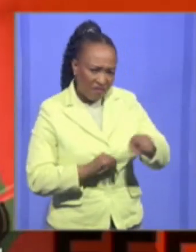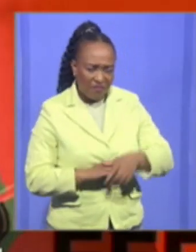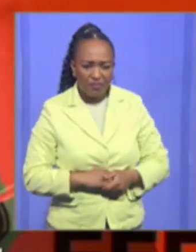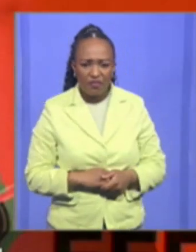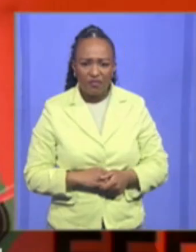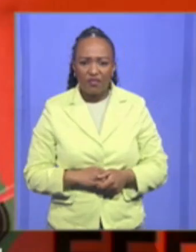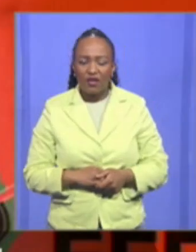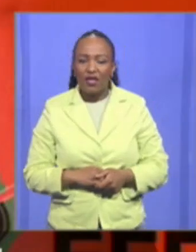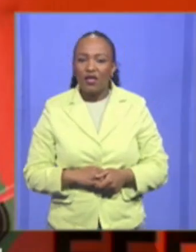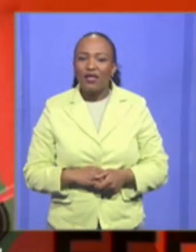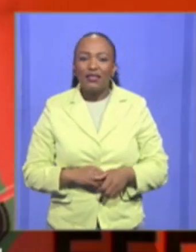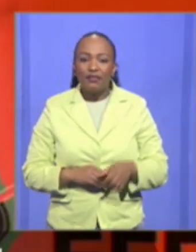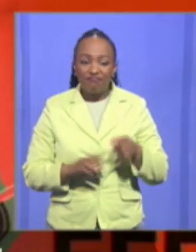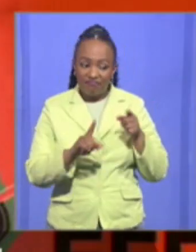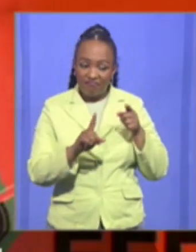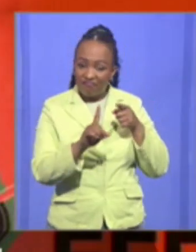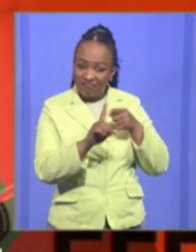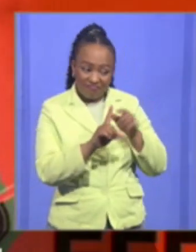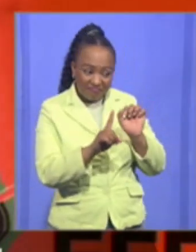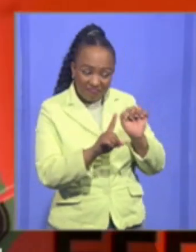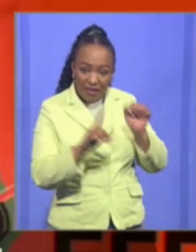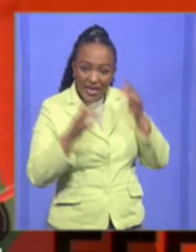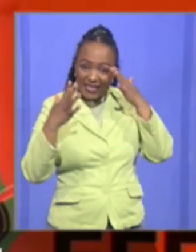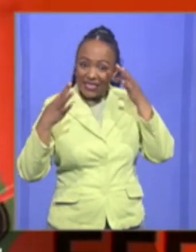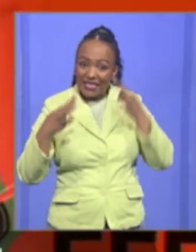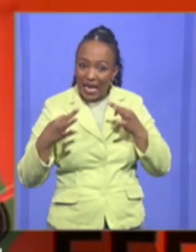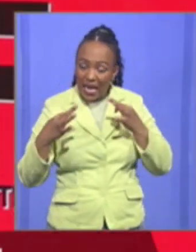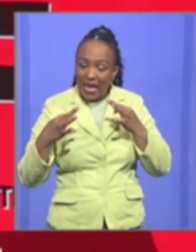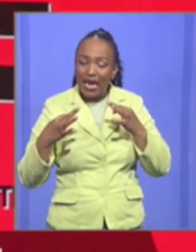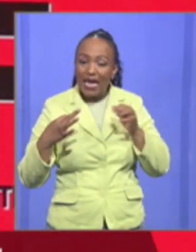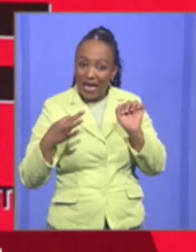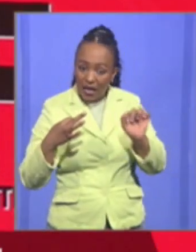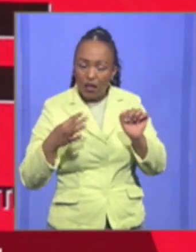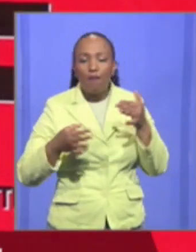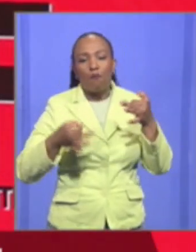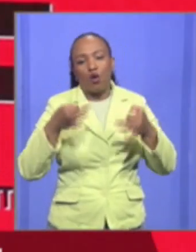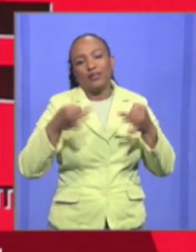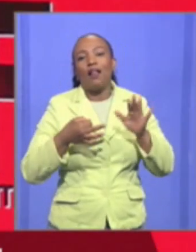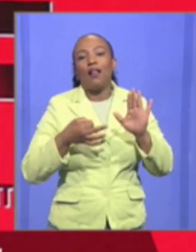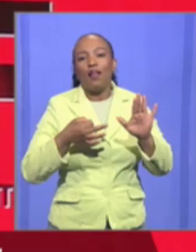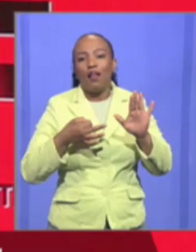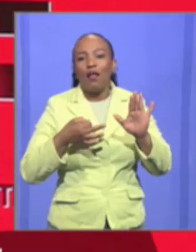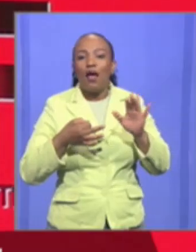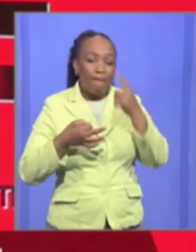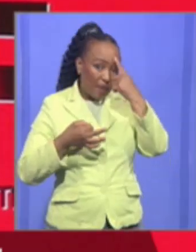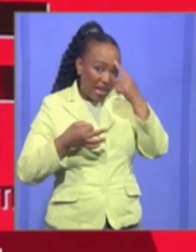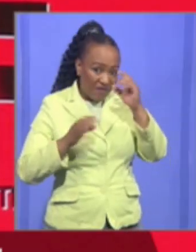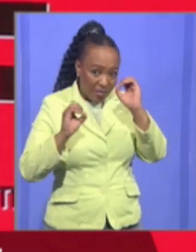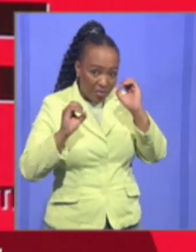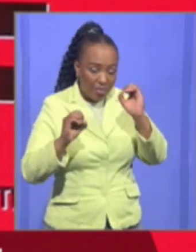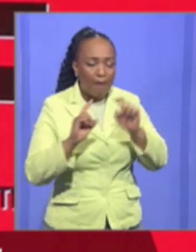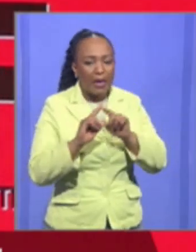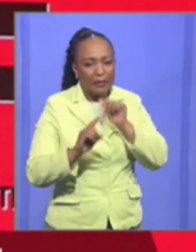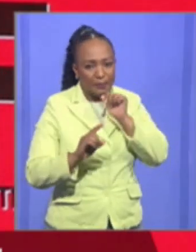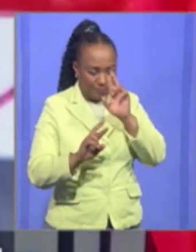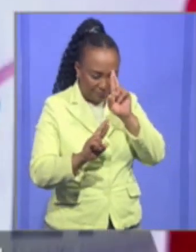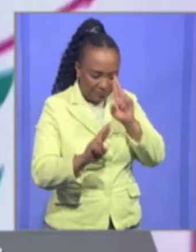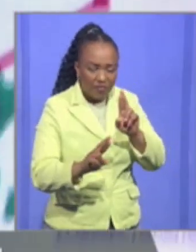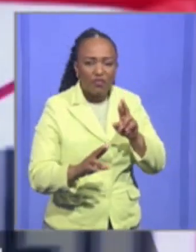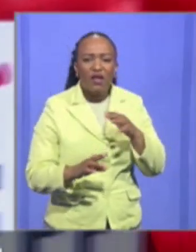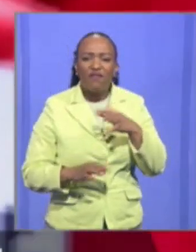decision. I don't believe that, but I respect it. Go letetše gore baetapele ba bangwe ba EFF ba etokolle ka mokgatlong